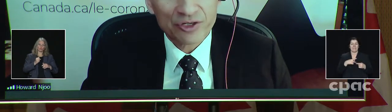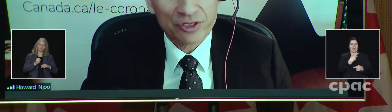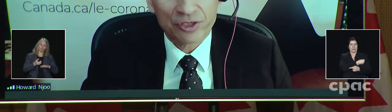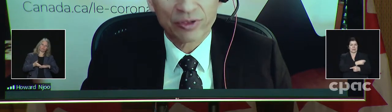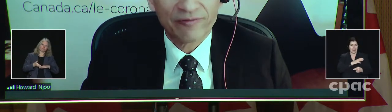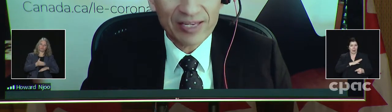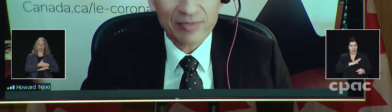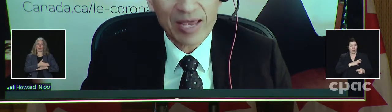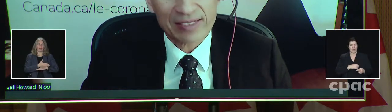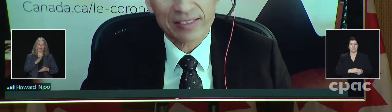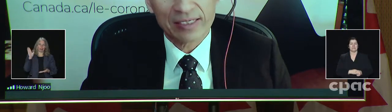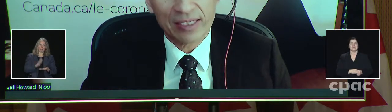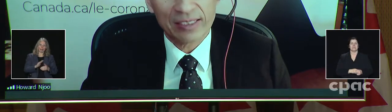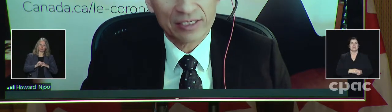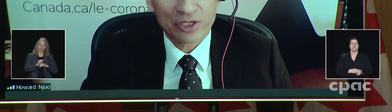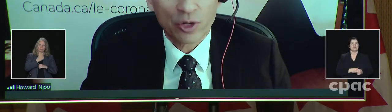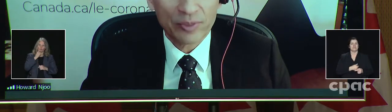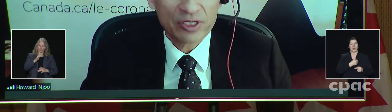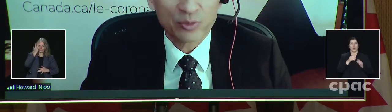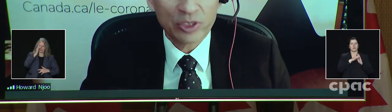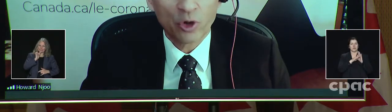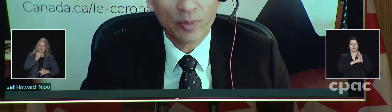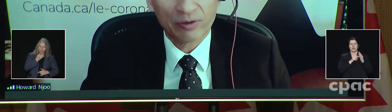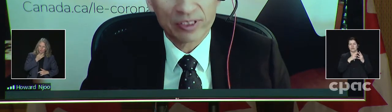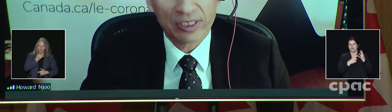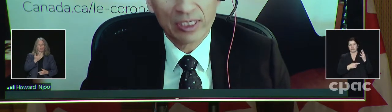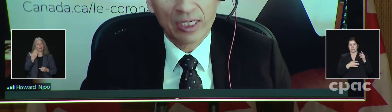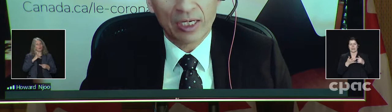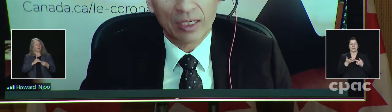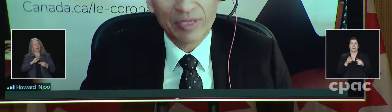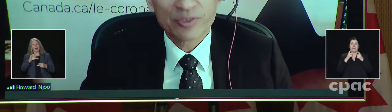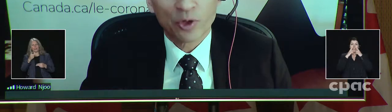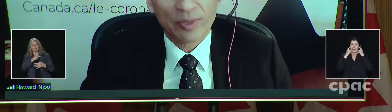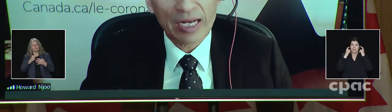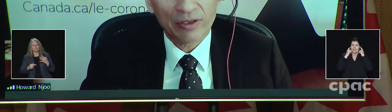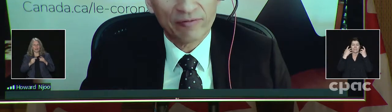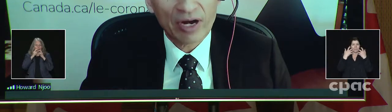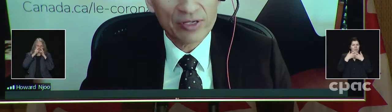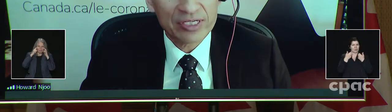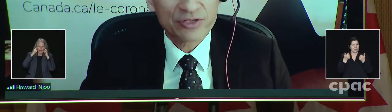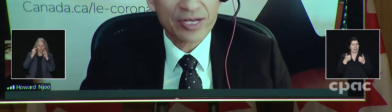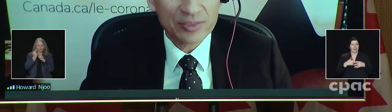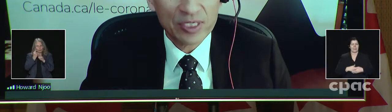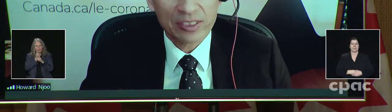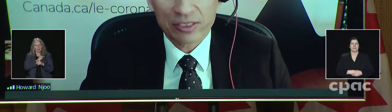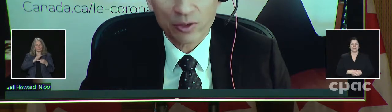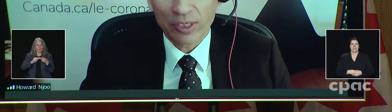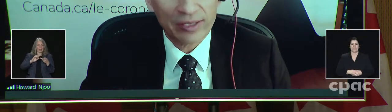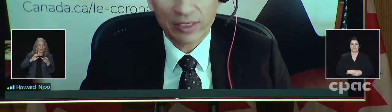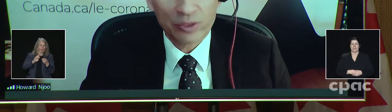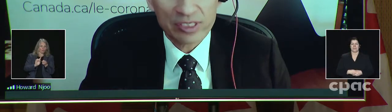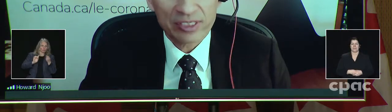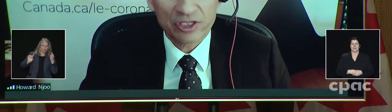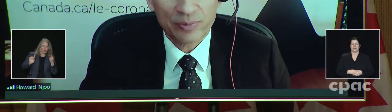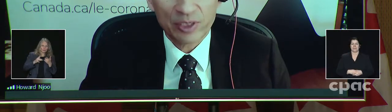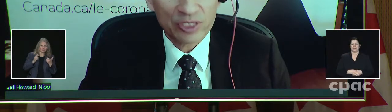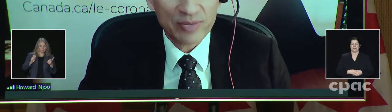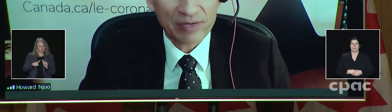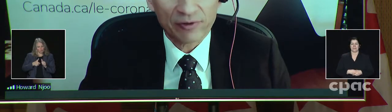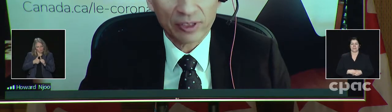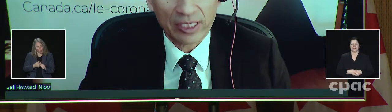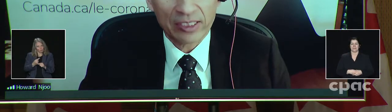proven measures, the face masks and so on, because we know about much more about how the virus is transmitted and so on. I think we just need to